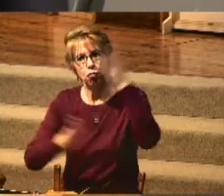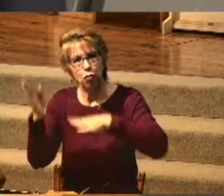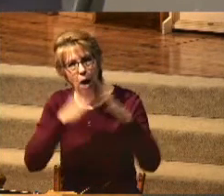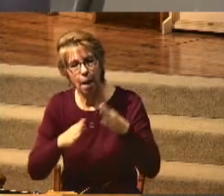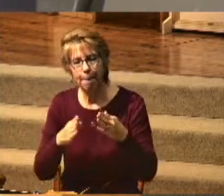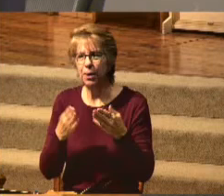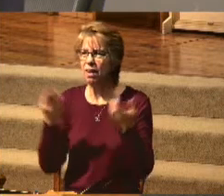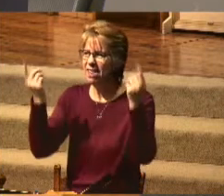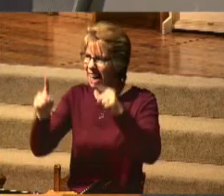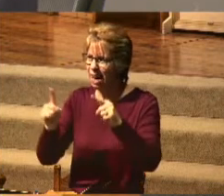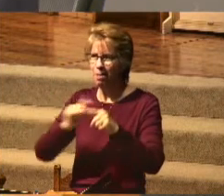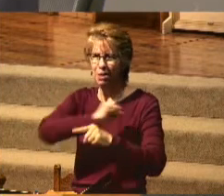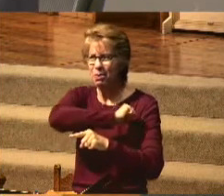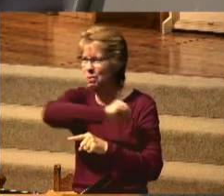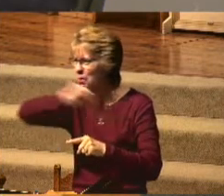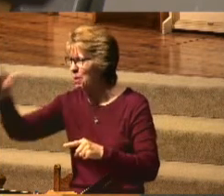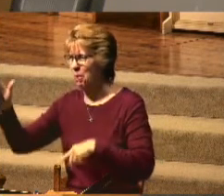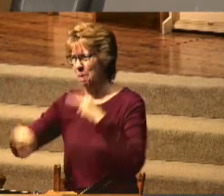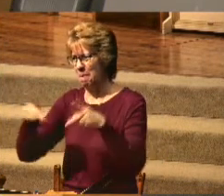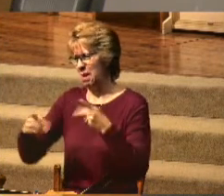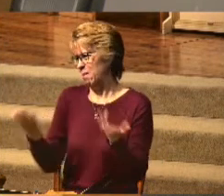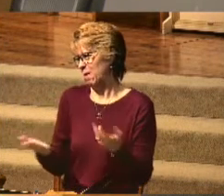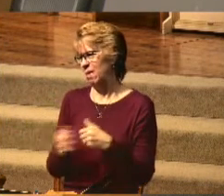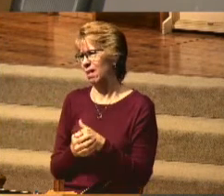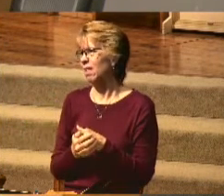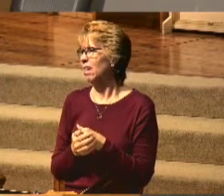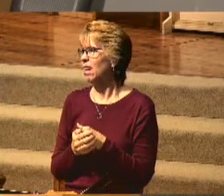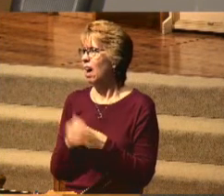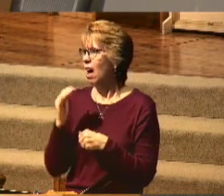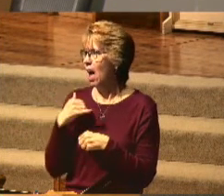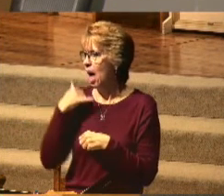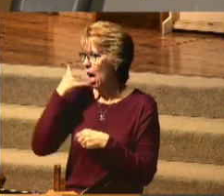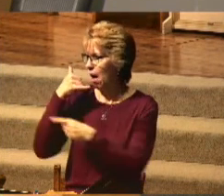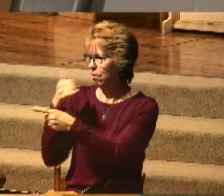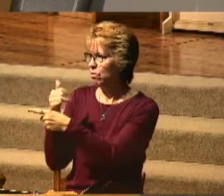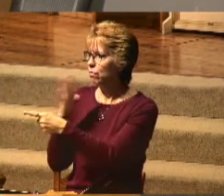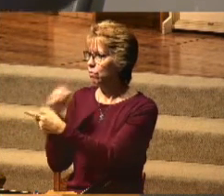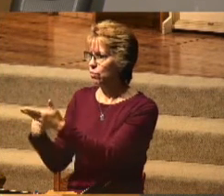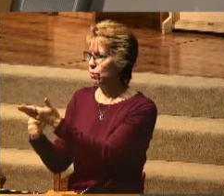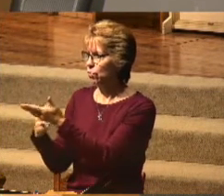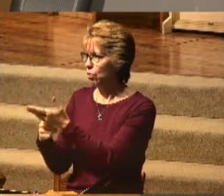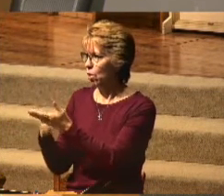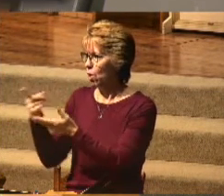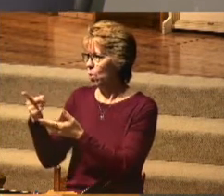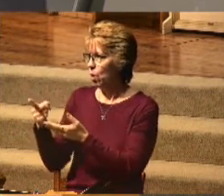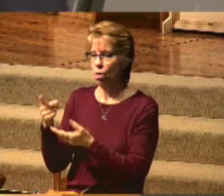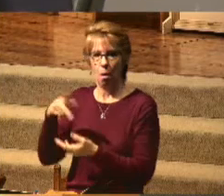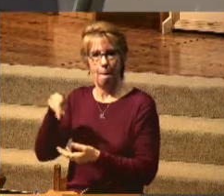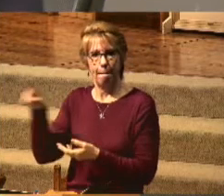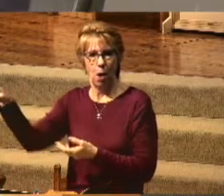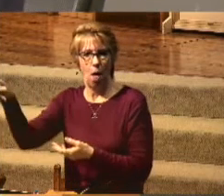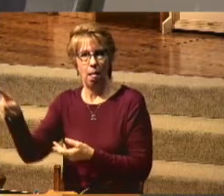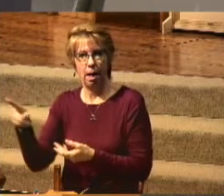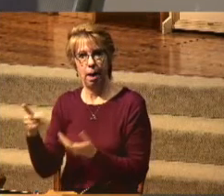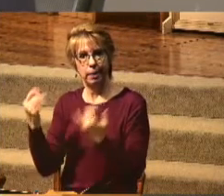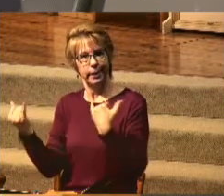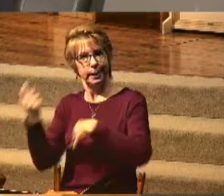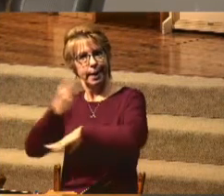everybody sooner or later. I was talking to Paula a while ago. She was telling me about the trouble she had at her house just